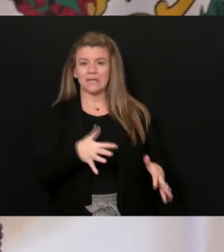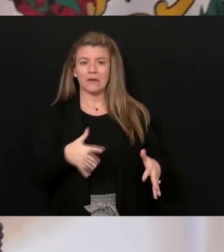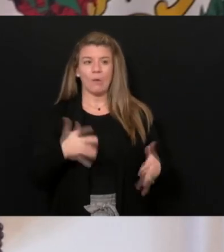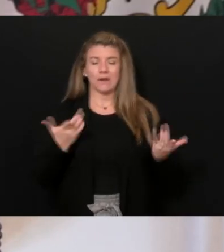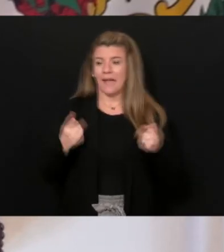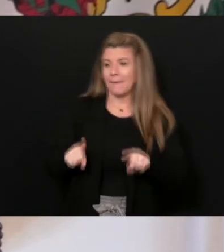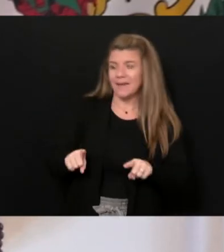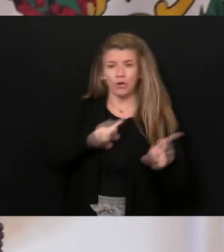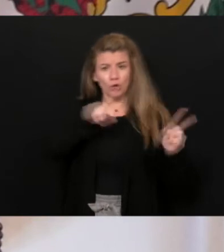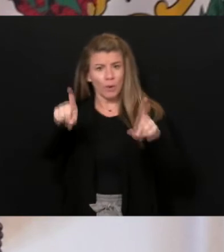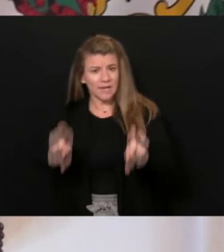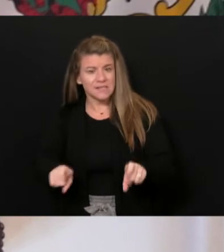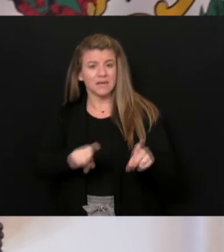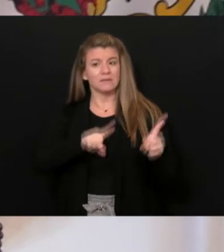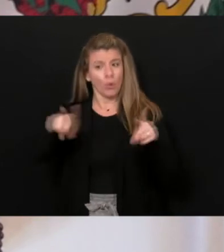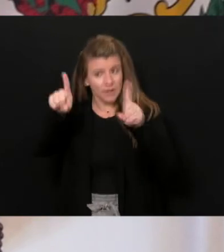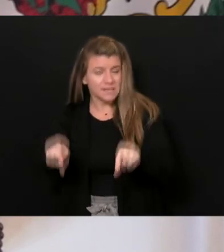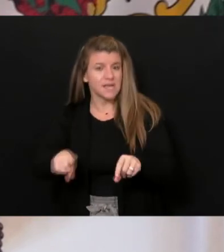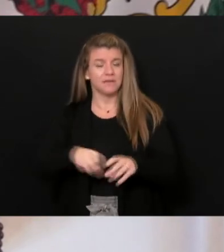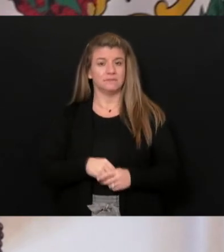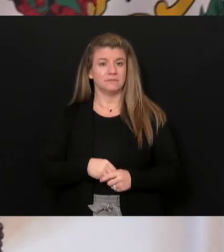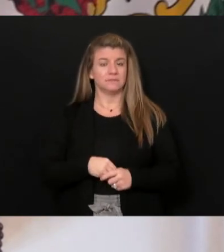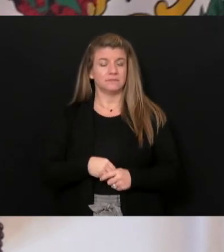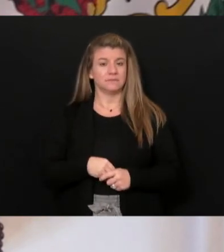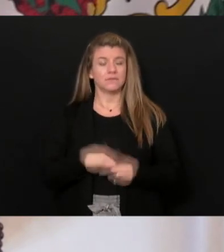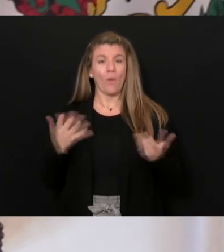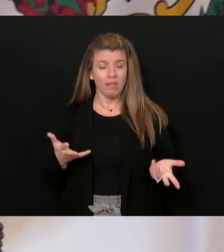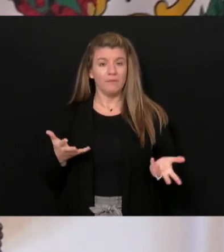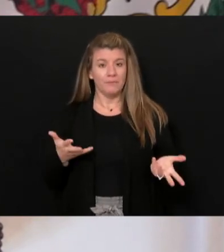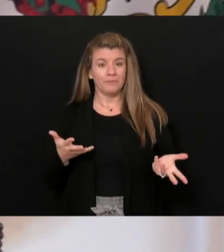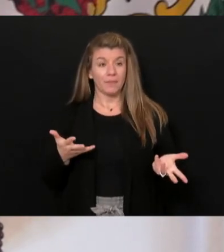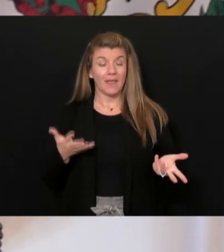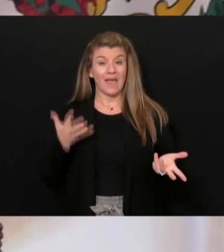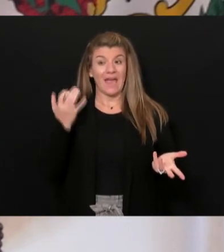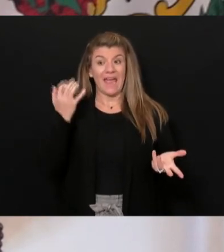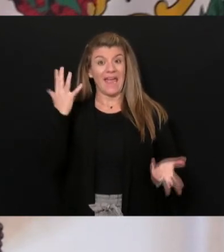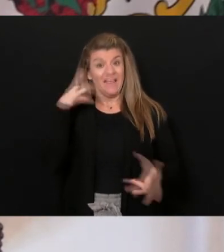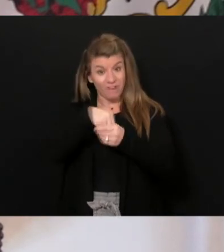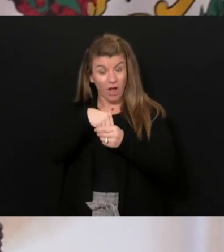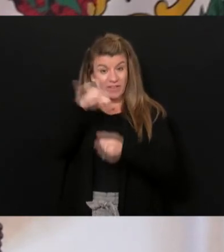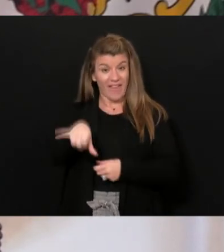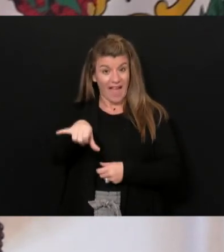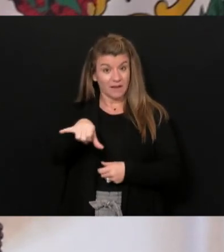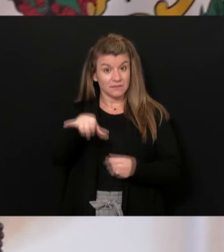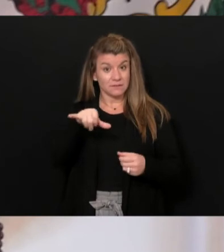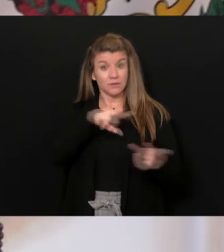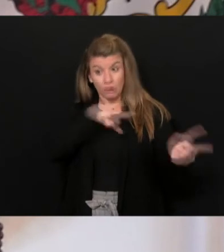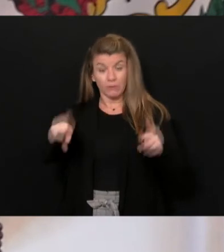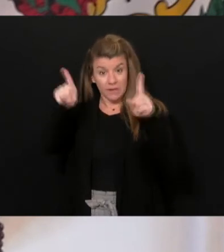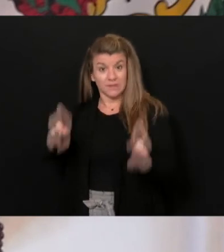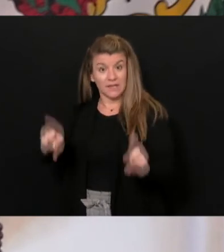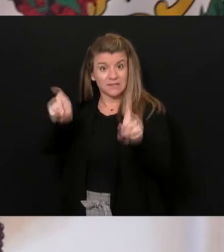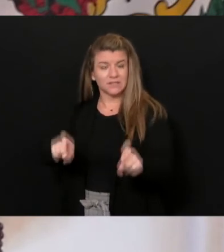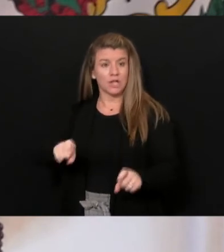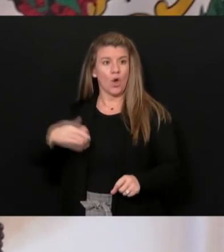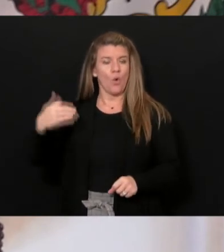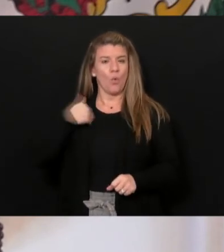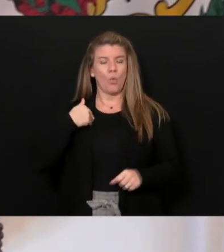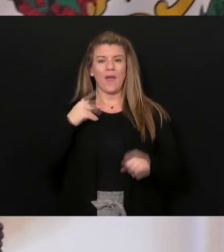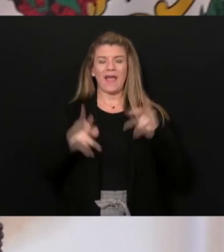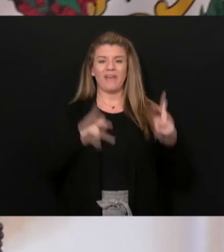on and everything, get tested and everything. Well, in all of that, you know, we have people that